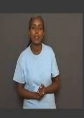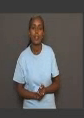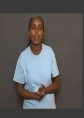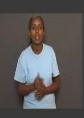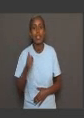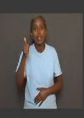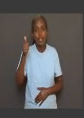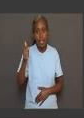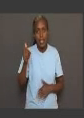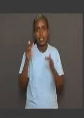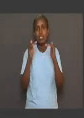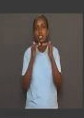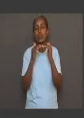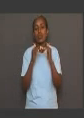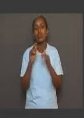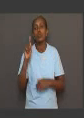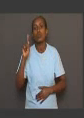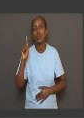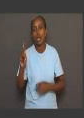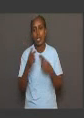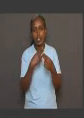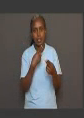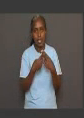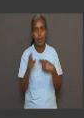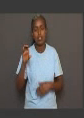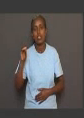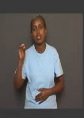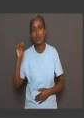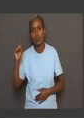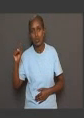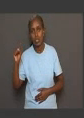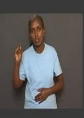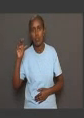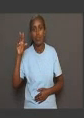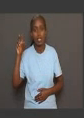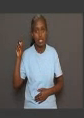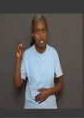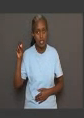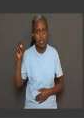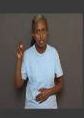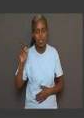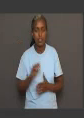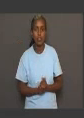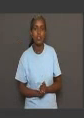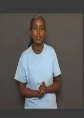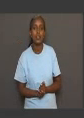A is equal to 1 times the cosine of 30.